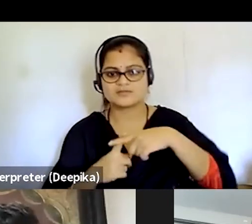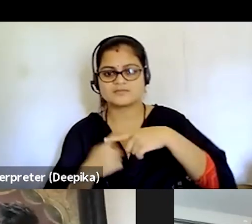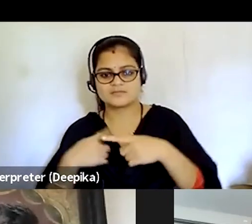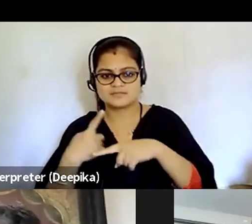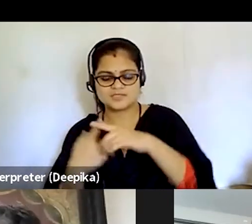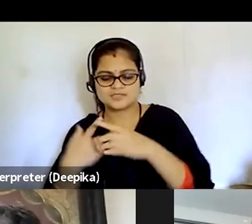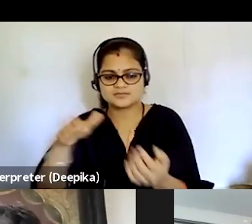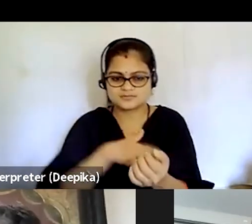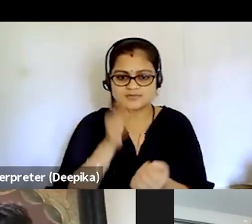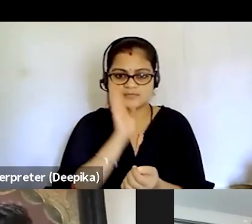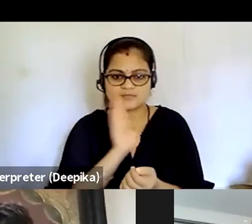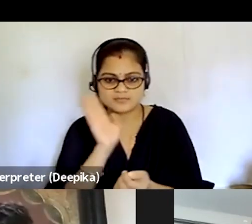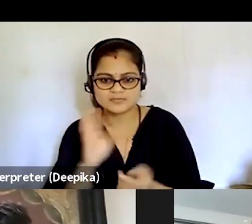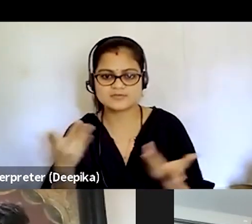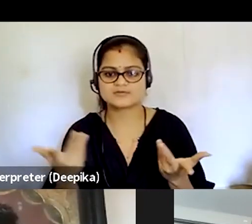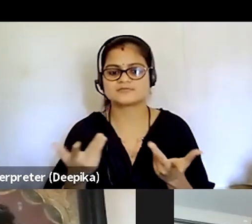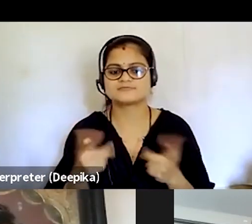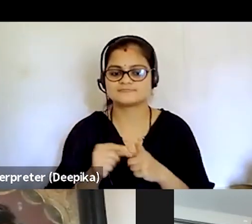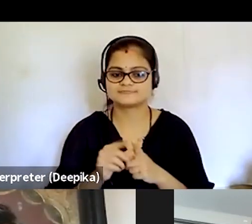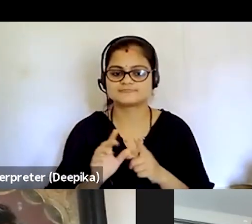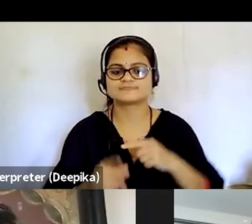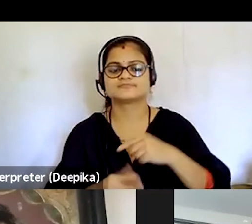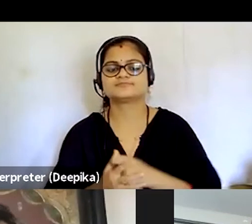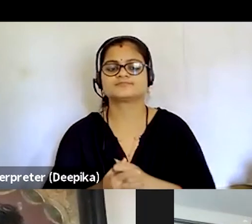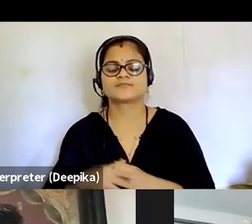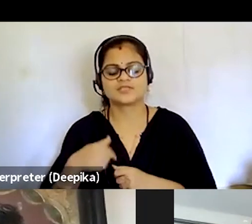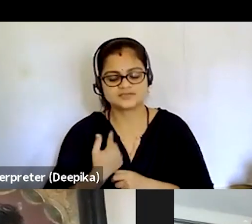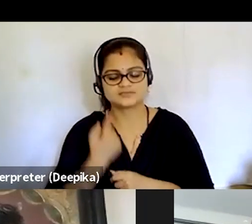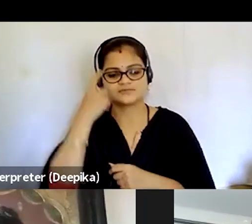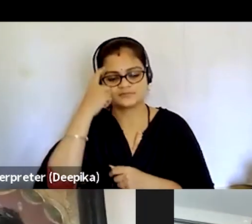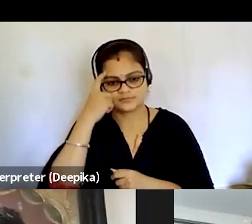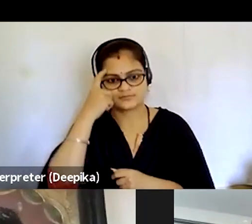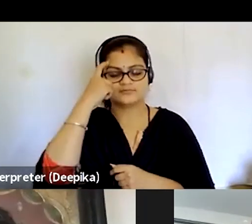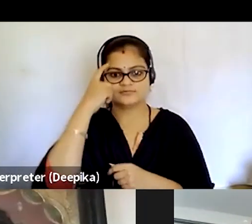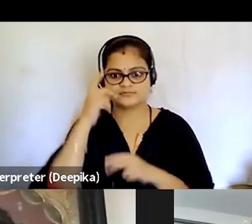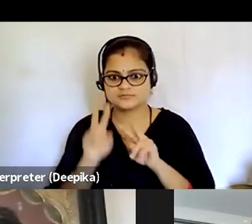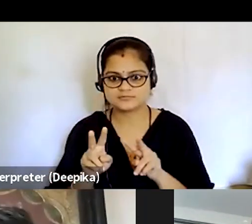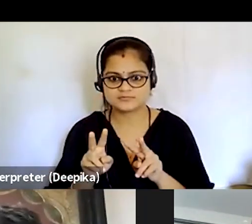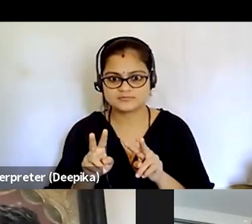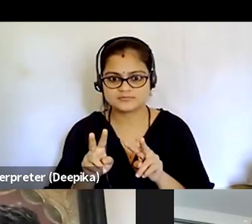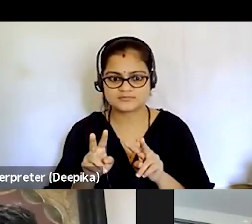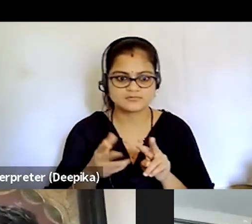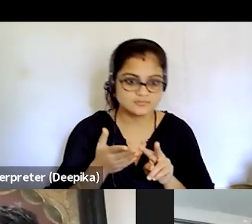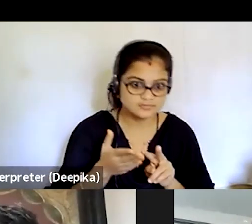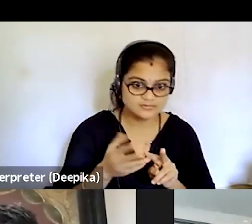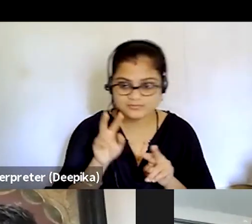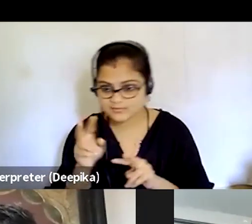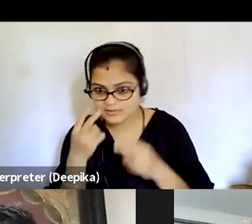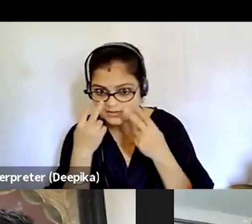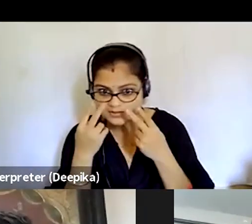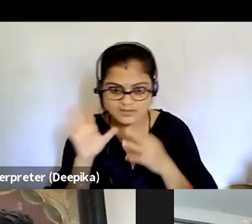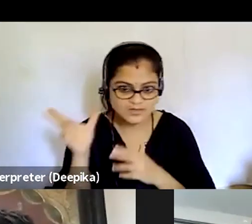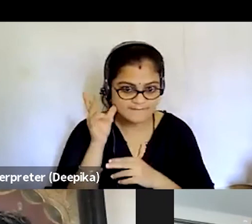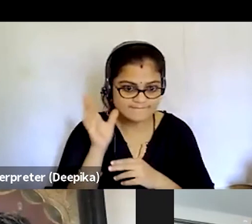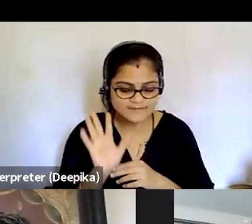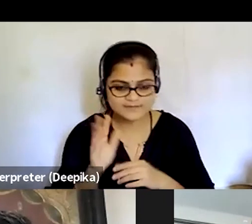that. And I realized that, initially I was like looking at a screen, do you see me? Can you hear me?